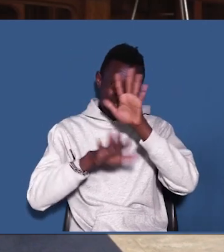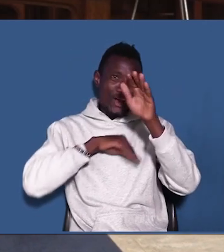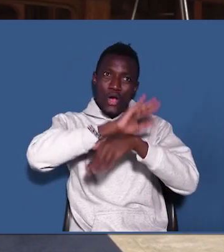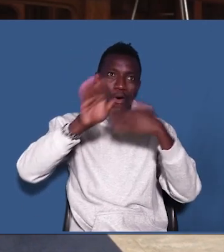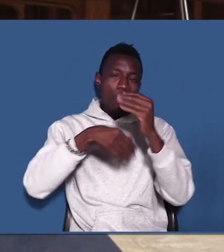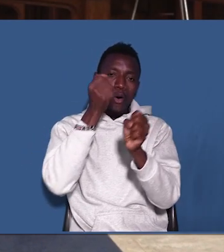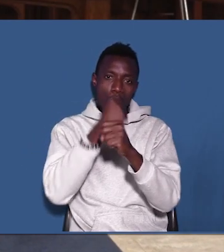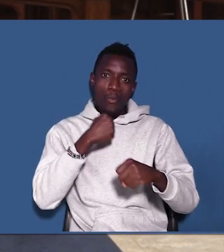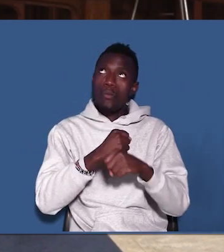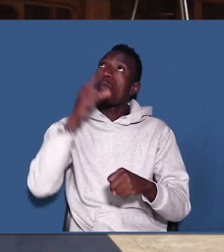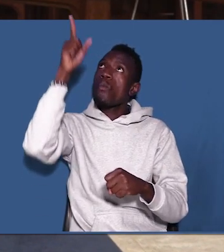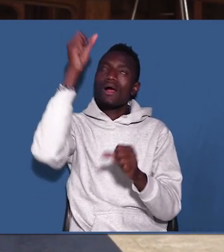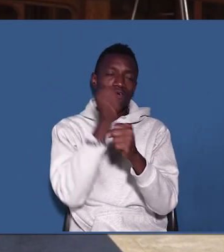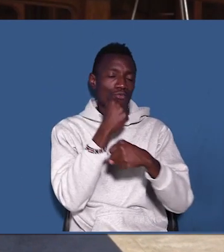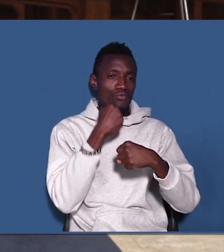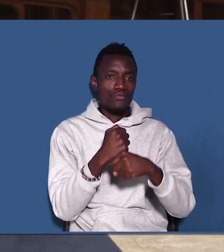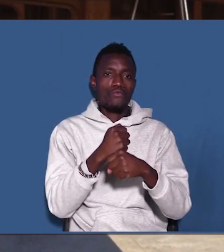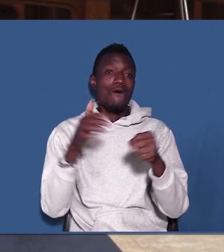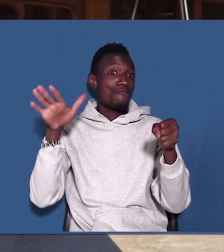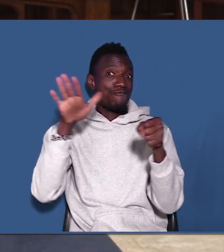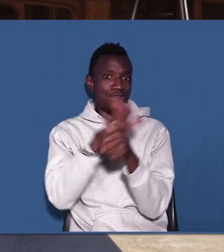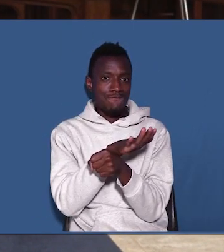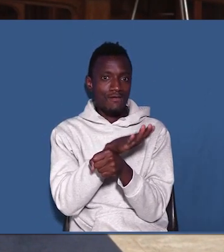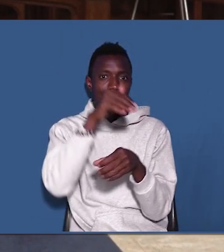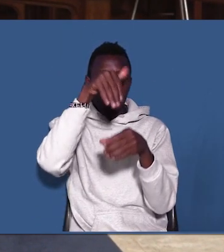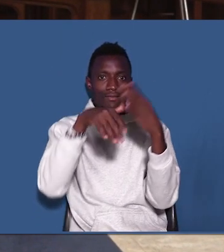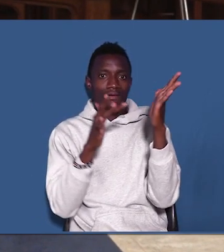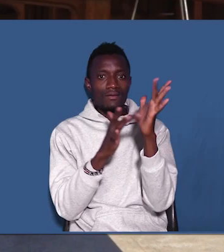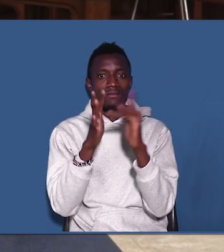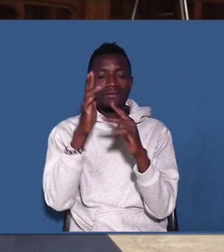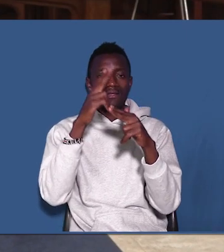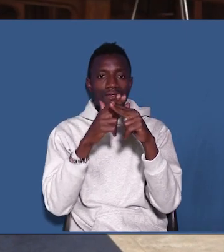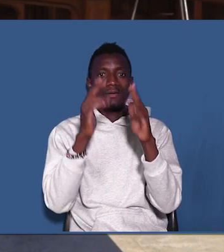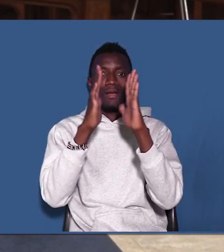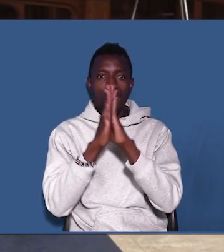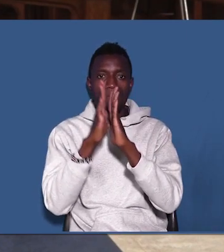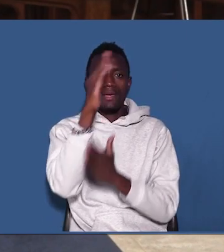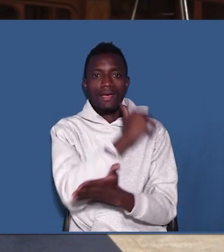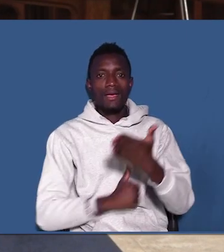complete. In Jesus' name we pray. Amen.